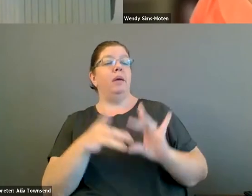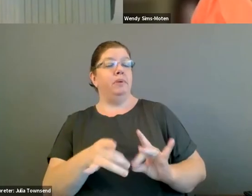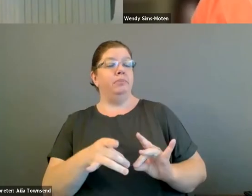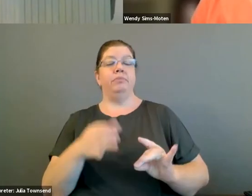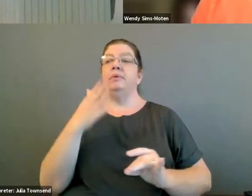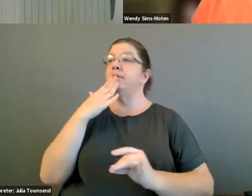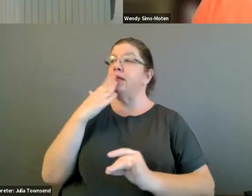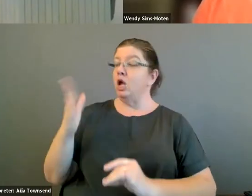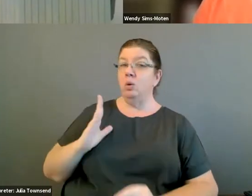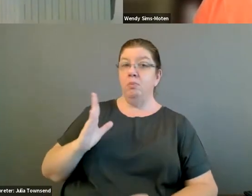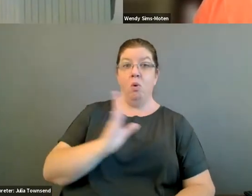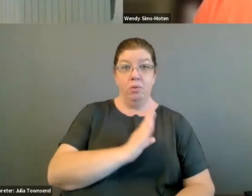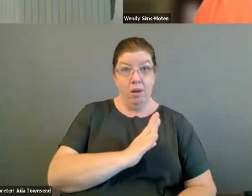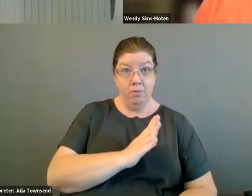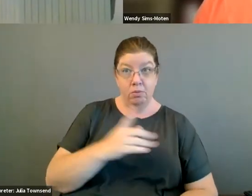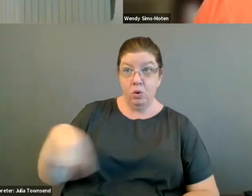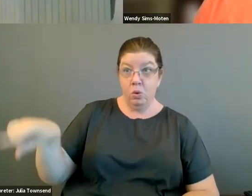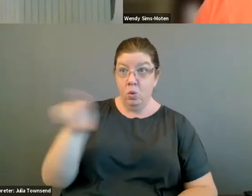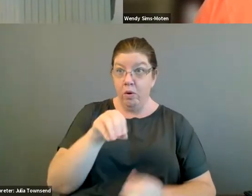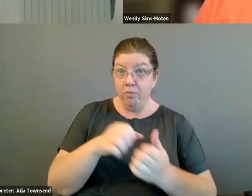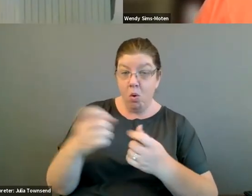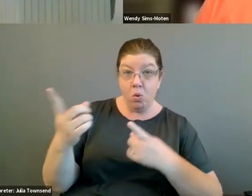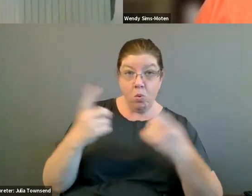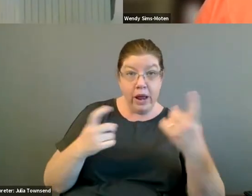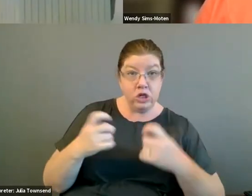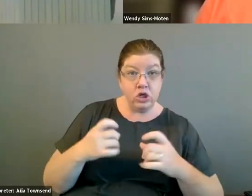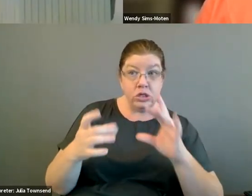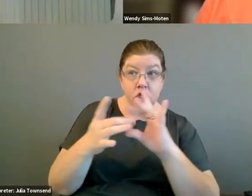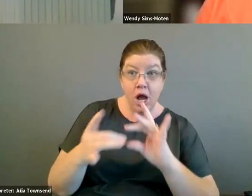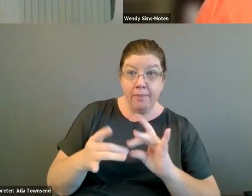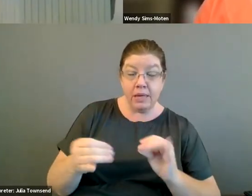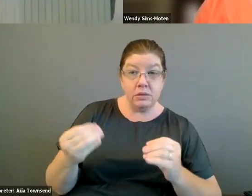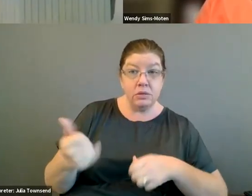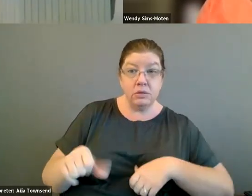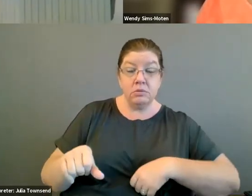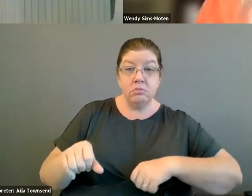you. Then board members, do you have any further questions or comments?